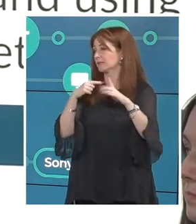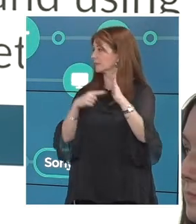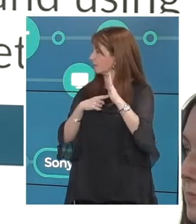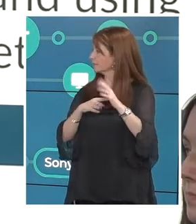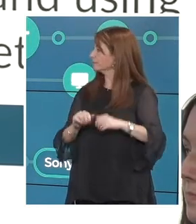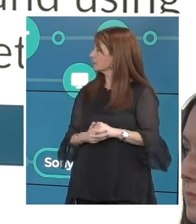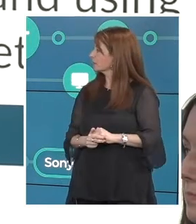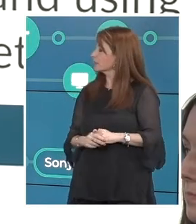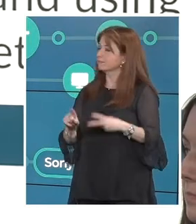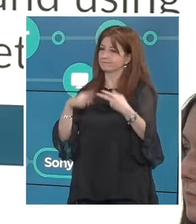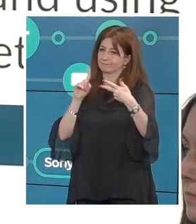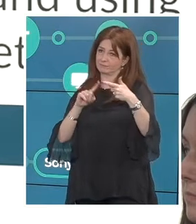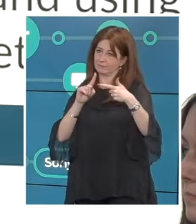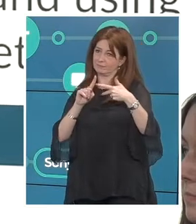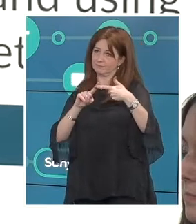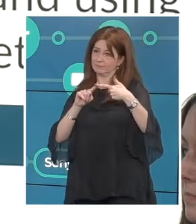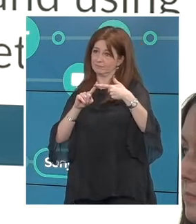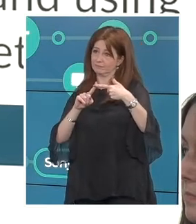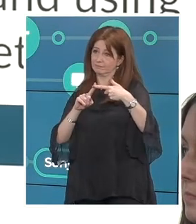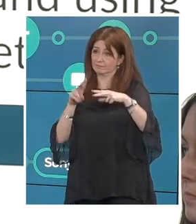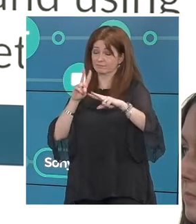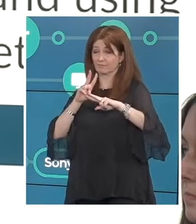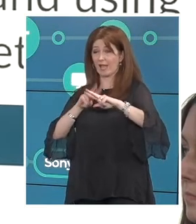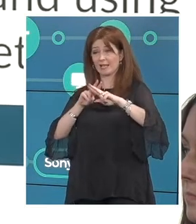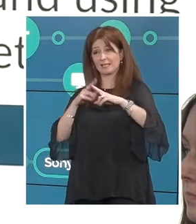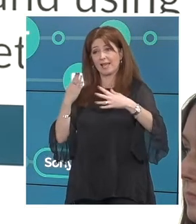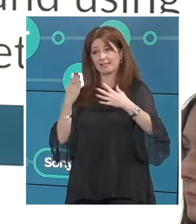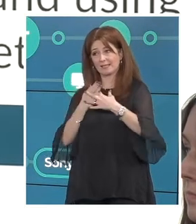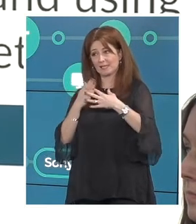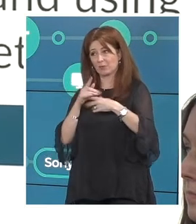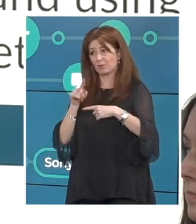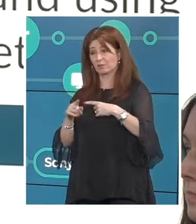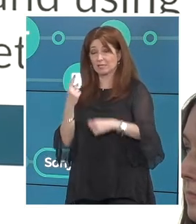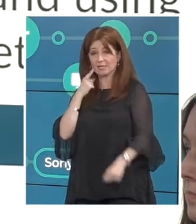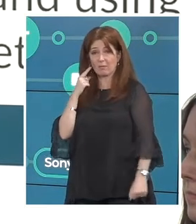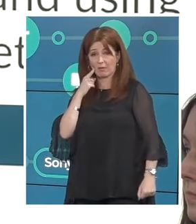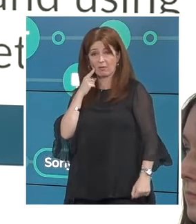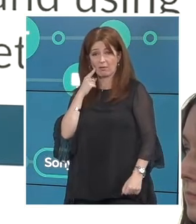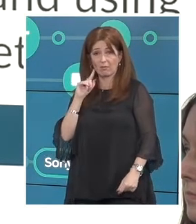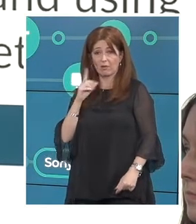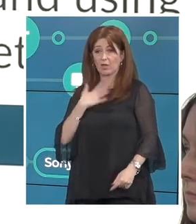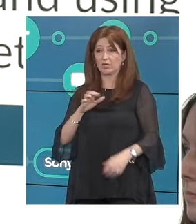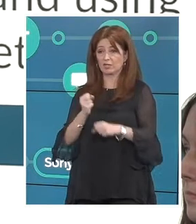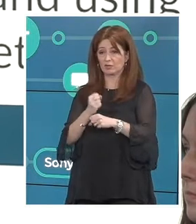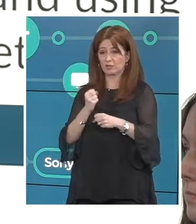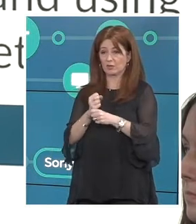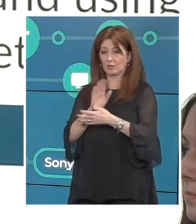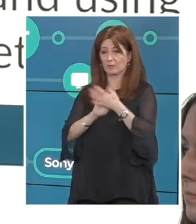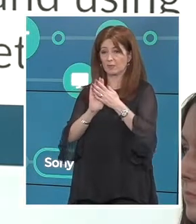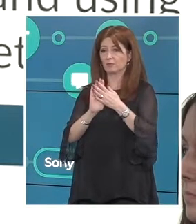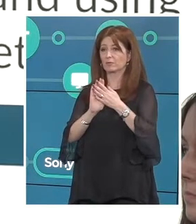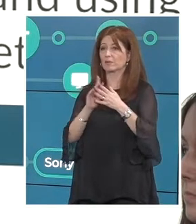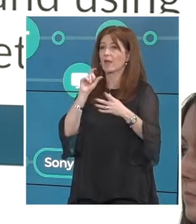second thing is accessible hashtags. So this one's really simple. All you need to do to make your hashtags accessible is use camel